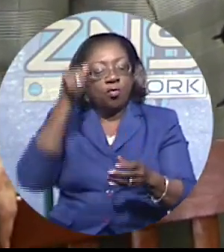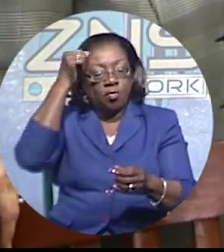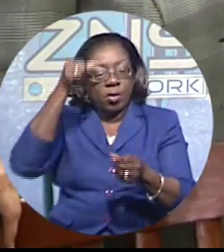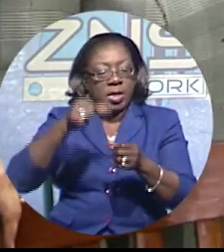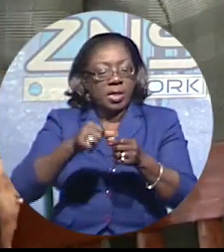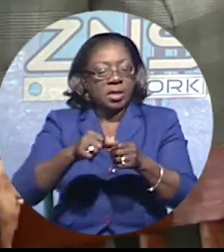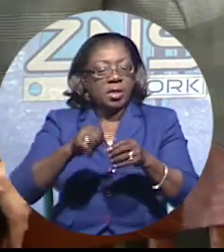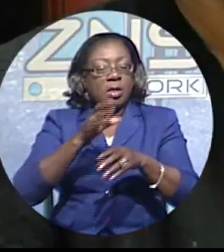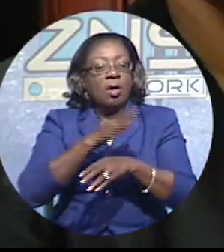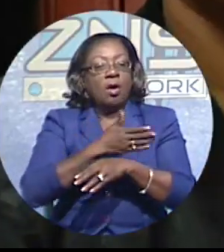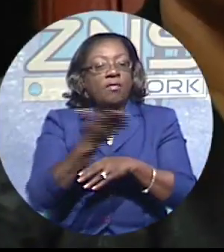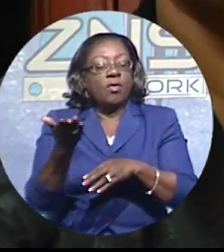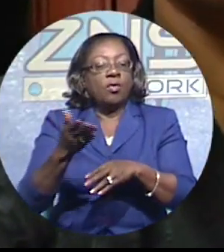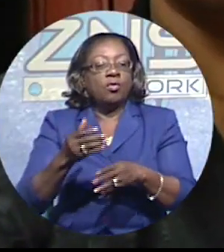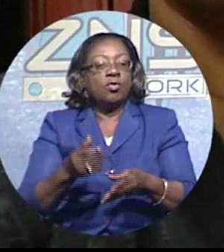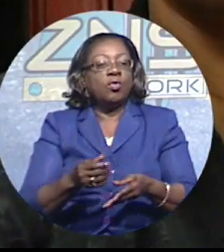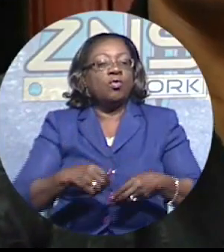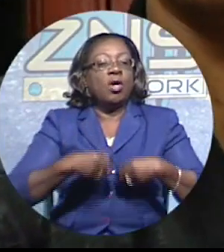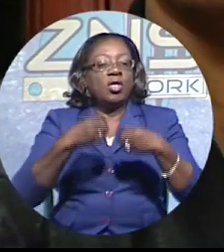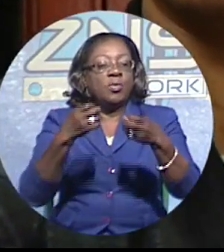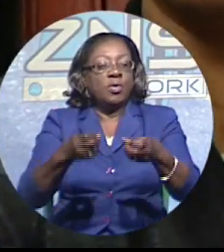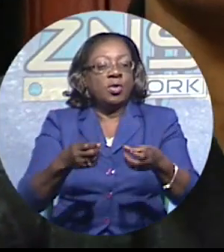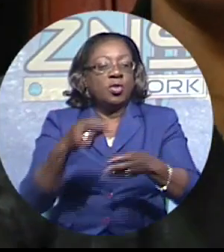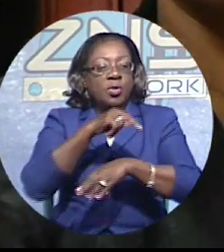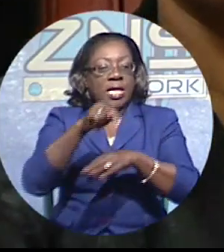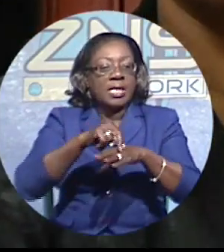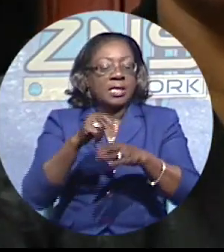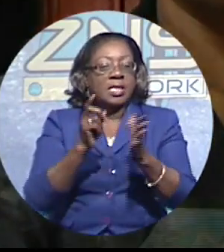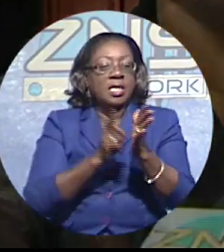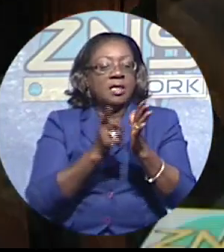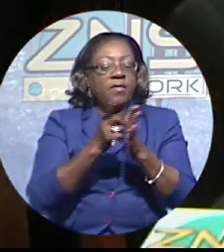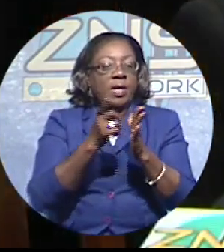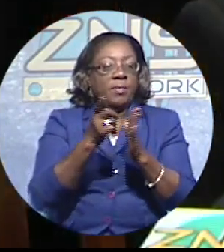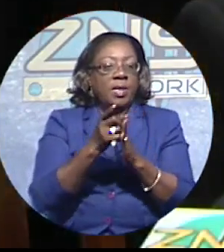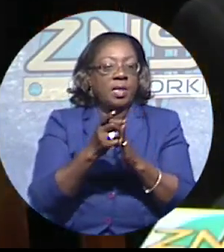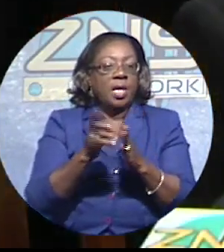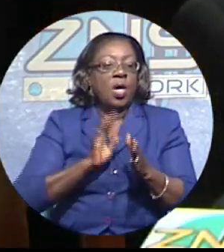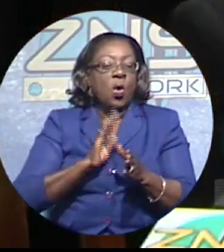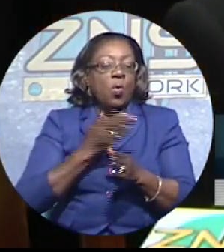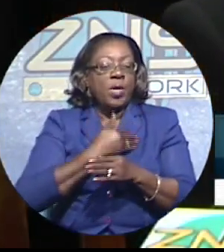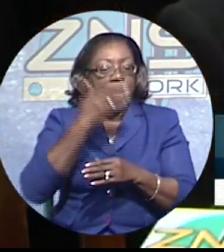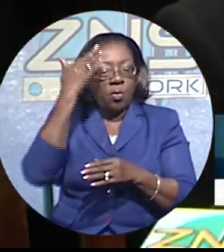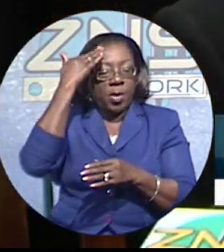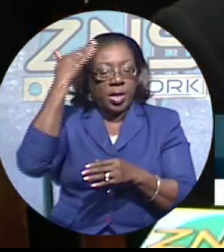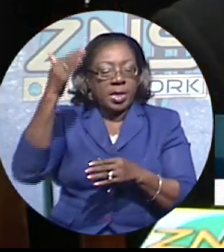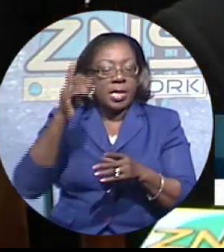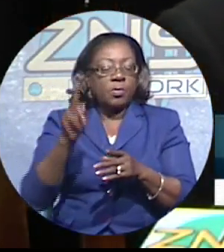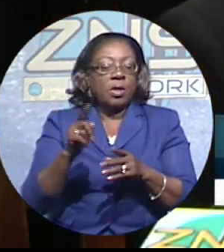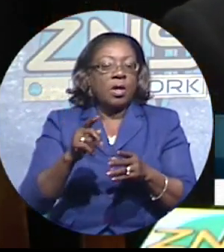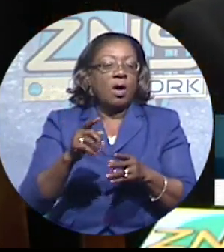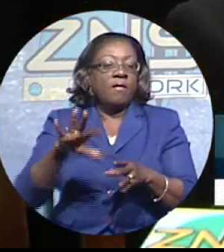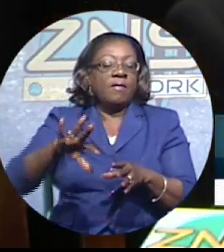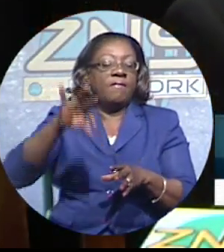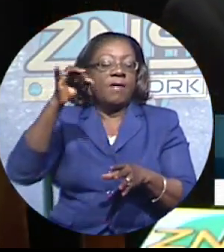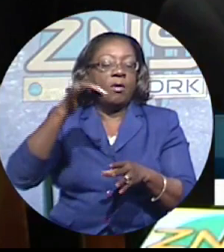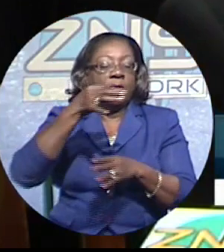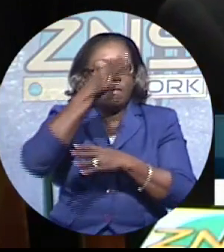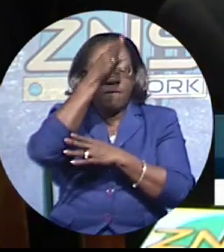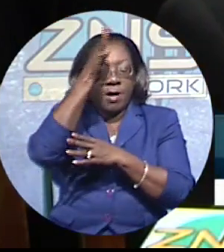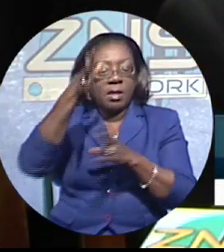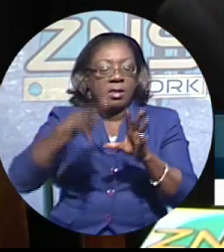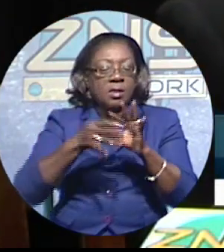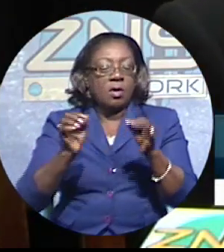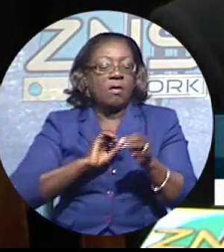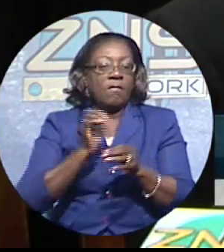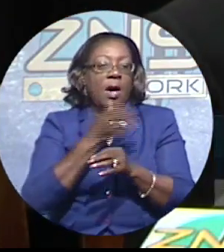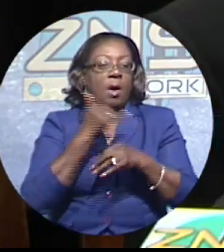that have contributed to national development. We are recognizing one of the founding fathers of our country.